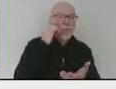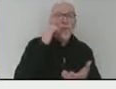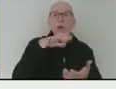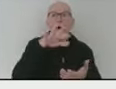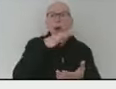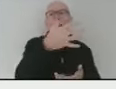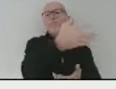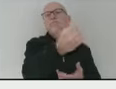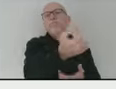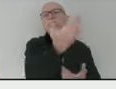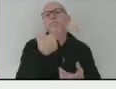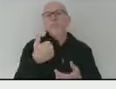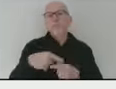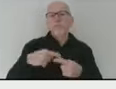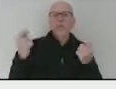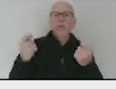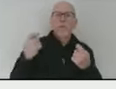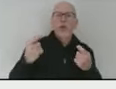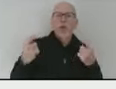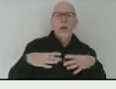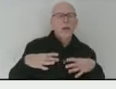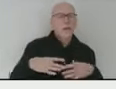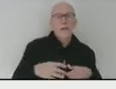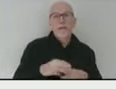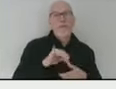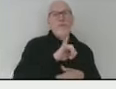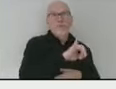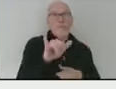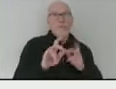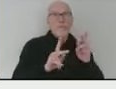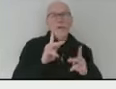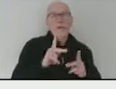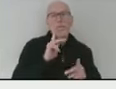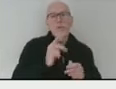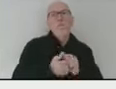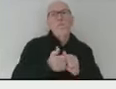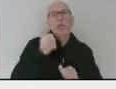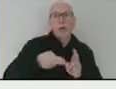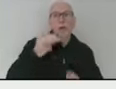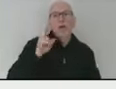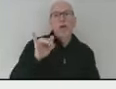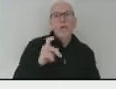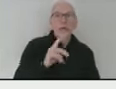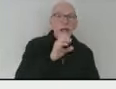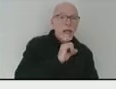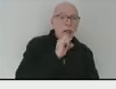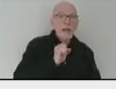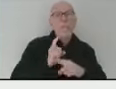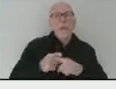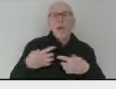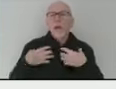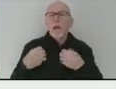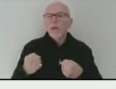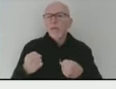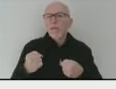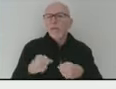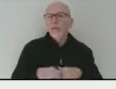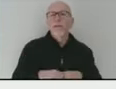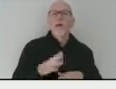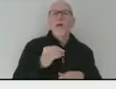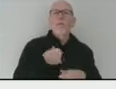celebrate the holiday. These Hoosiers are among our most vulnerable, both in age and in underlying medical conditions, and we want to